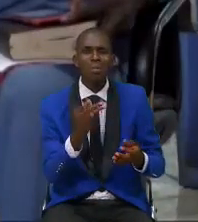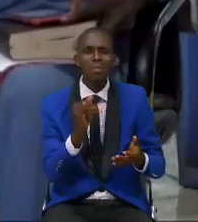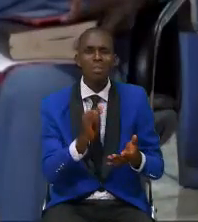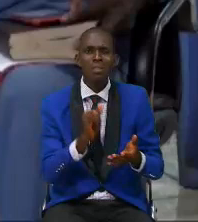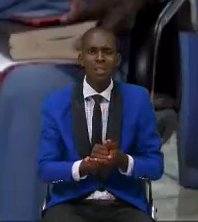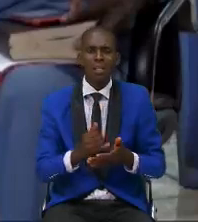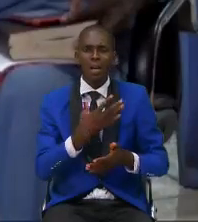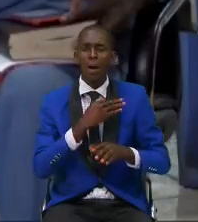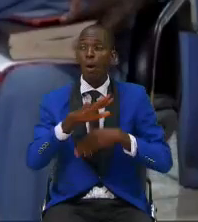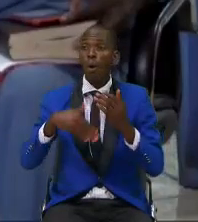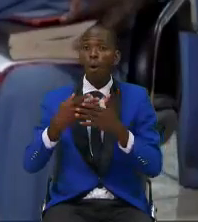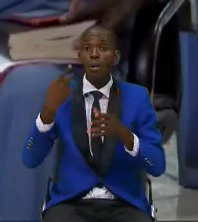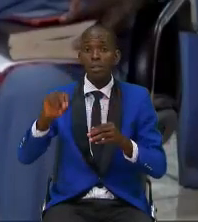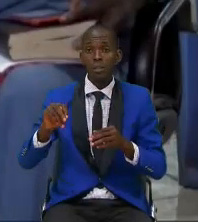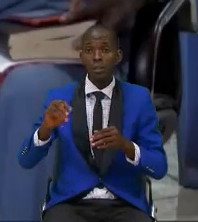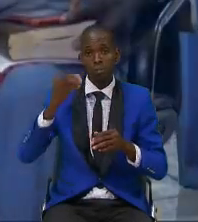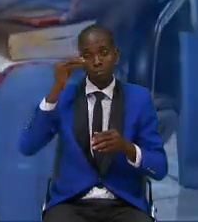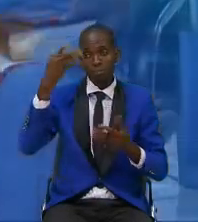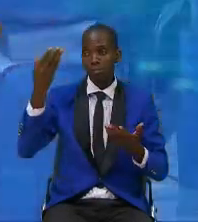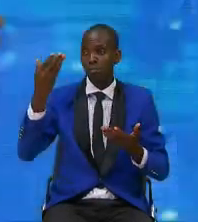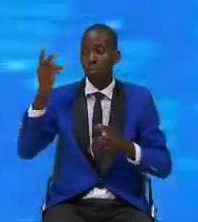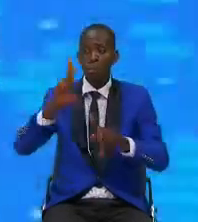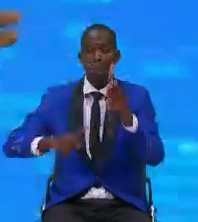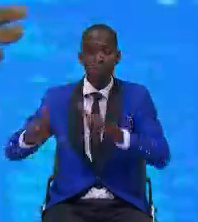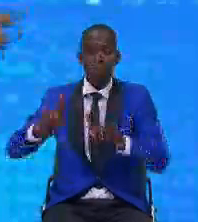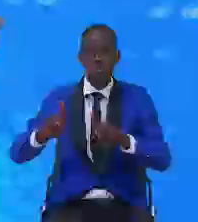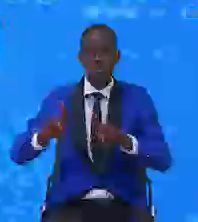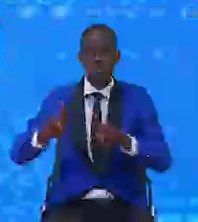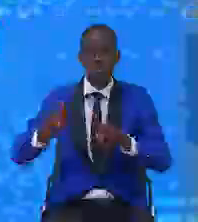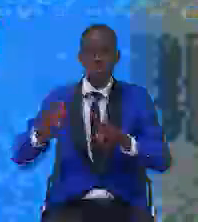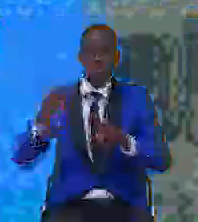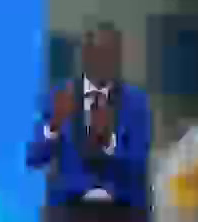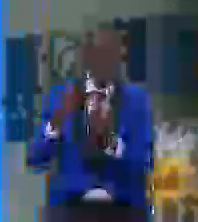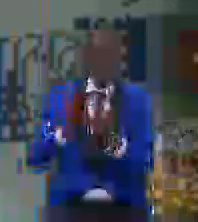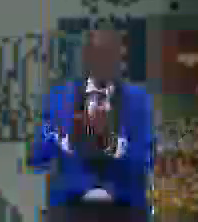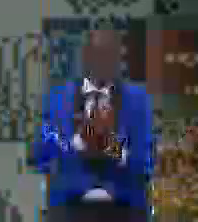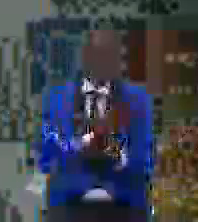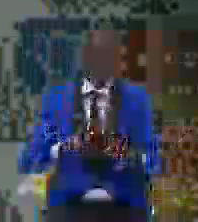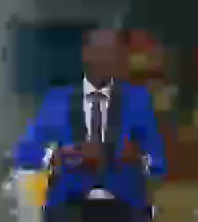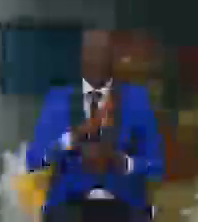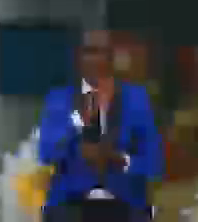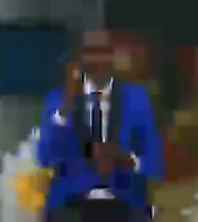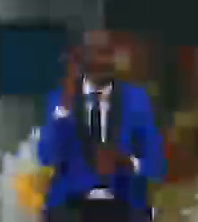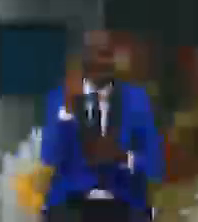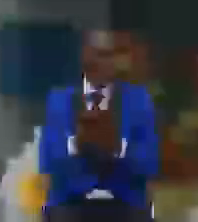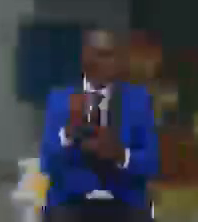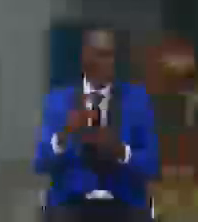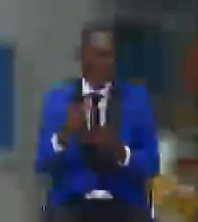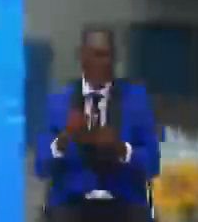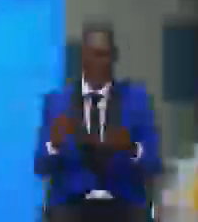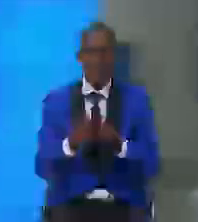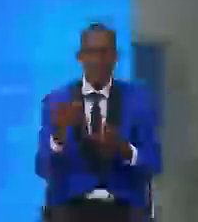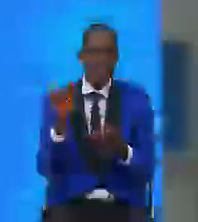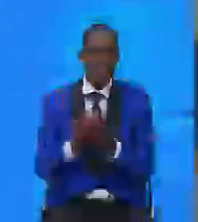Many, many, what does that mean? And then all those astrologers, they never saw any writing like that before.